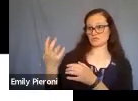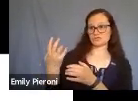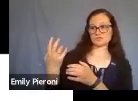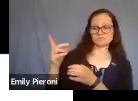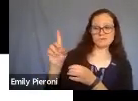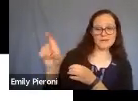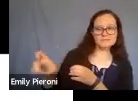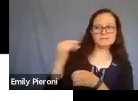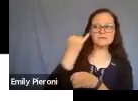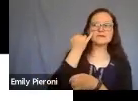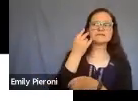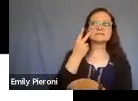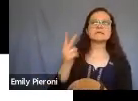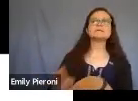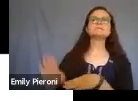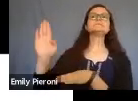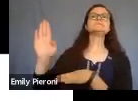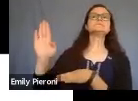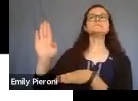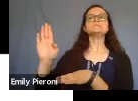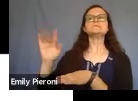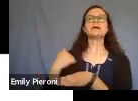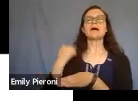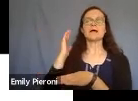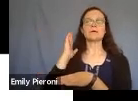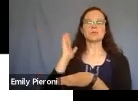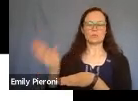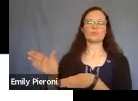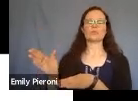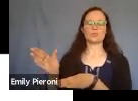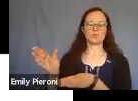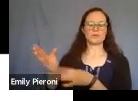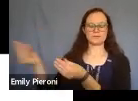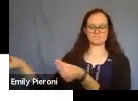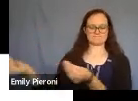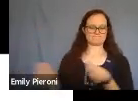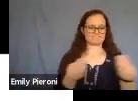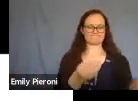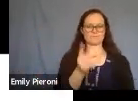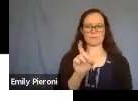I'll try to get to you and relay your question.